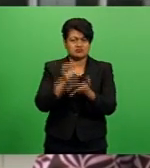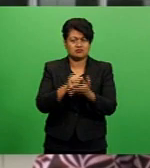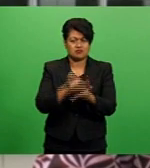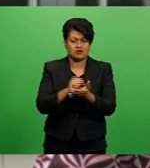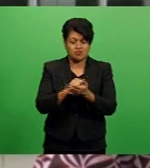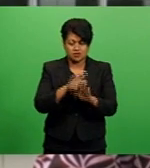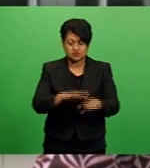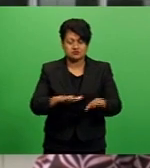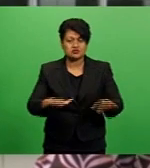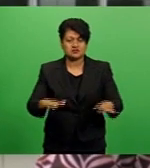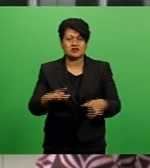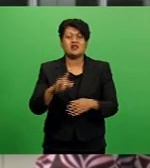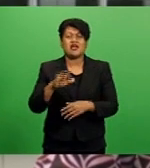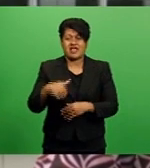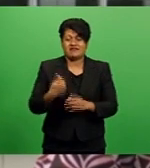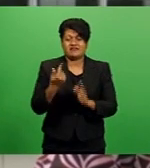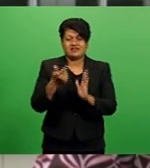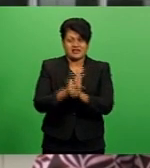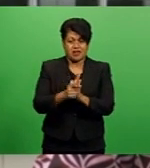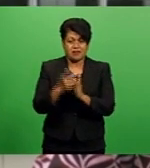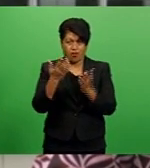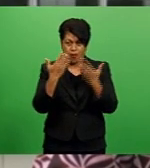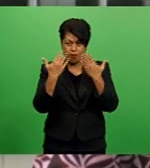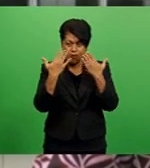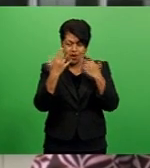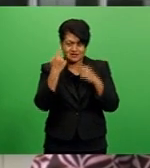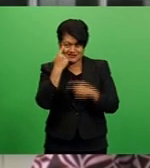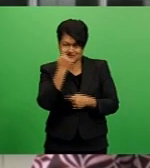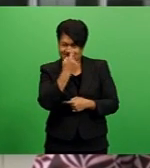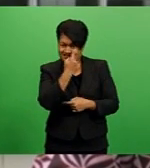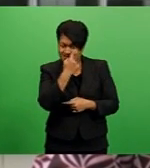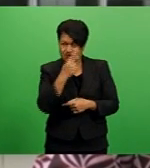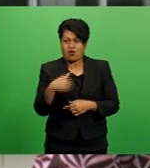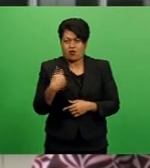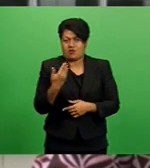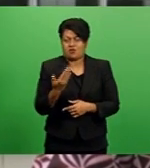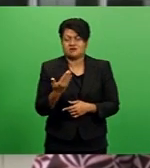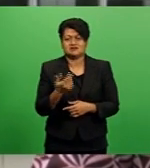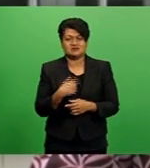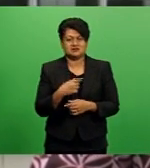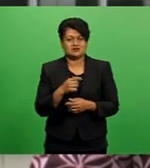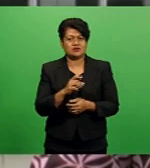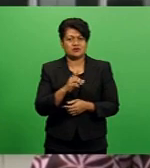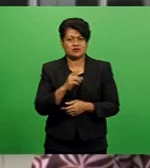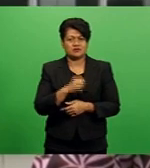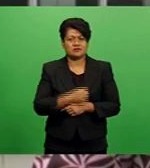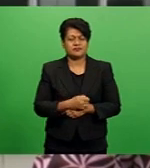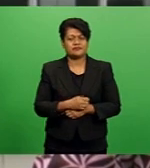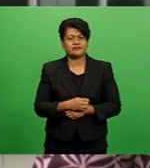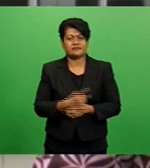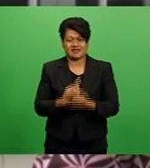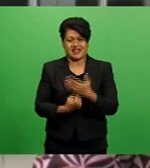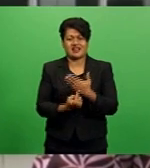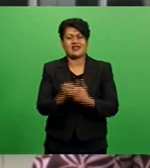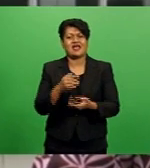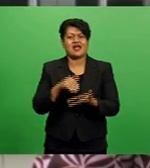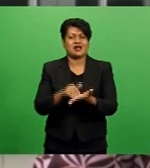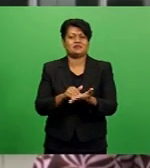thoroughly wash their eyes and face more often to reduce the risk of blindness. Jose